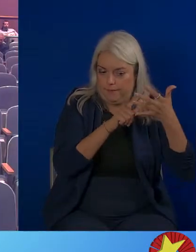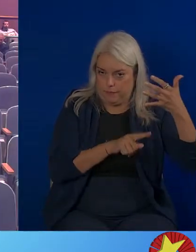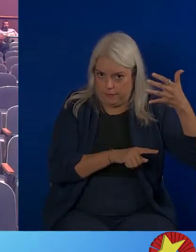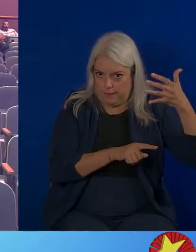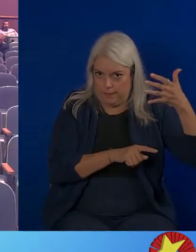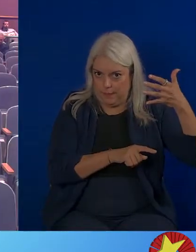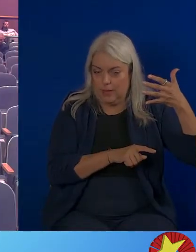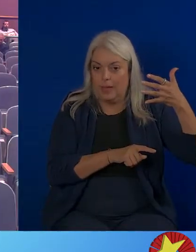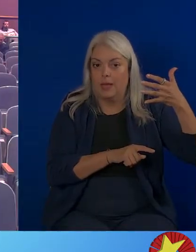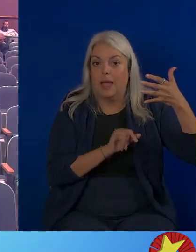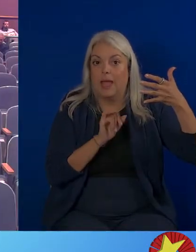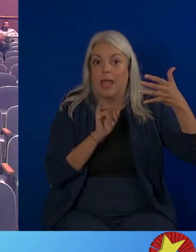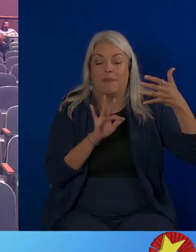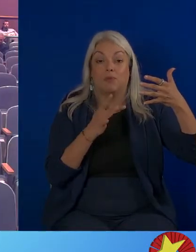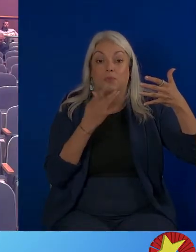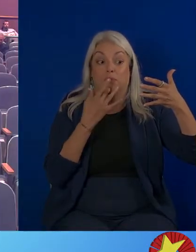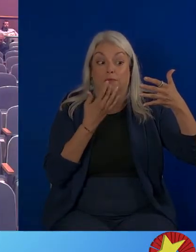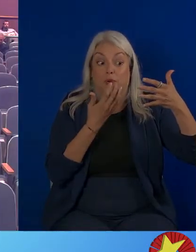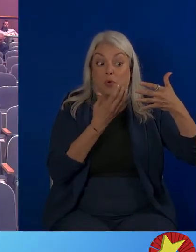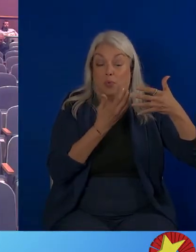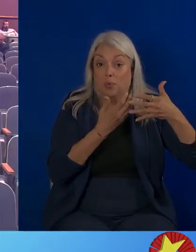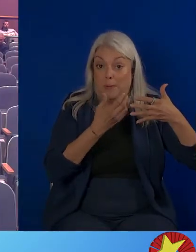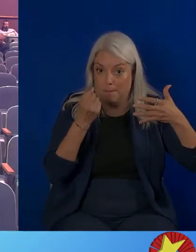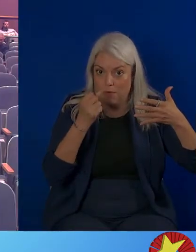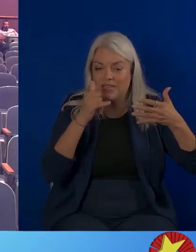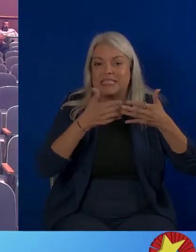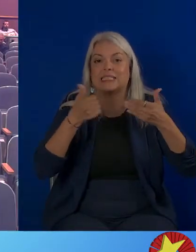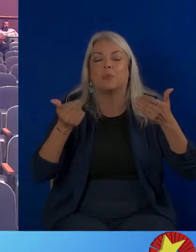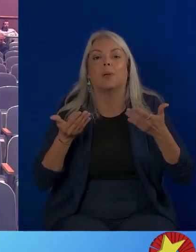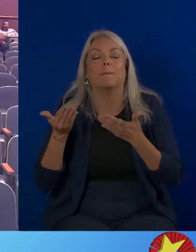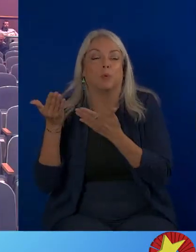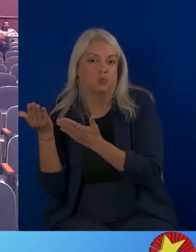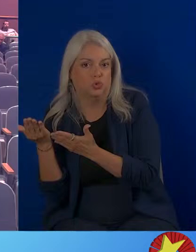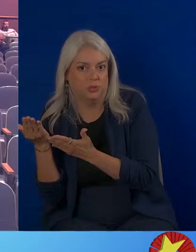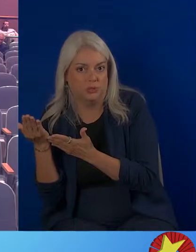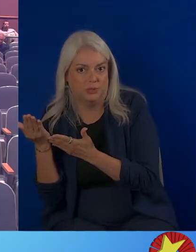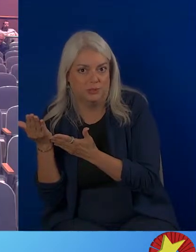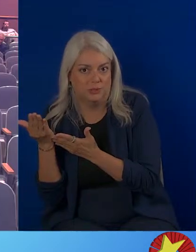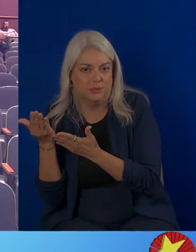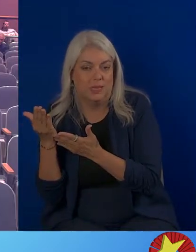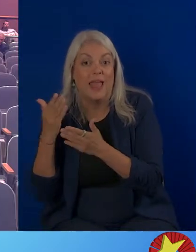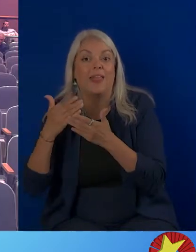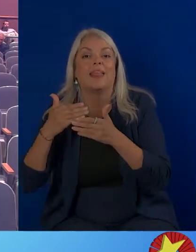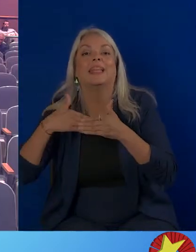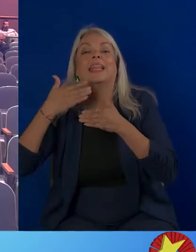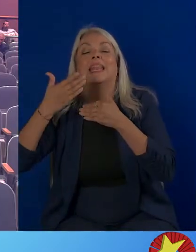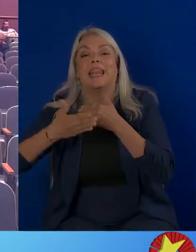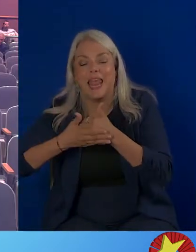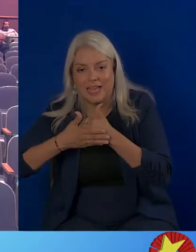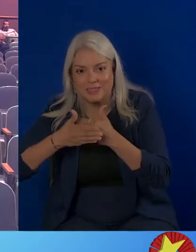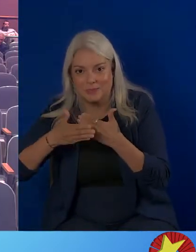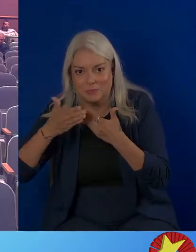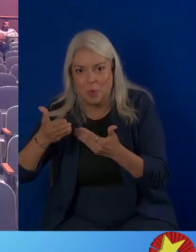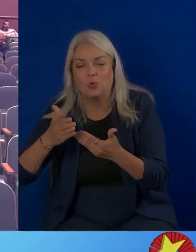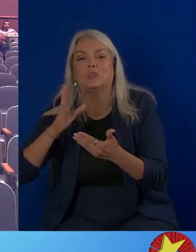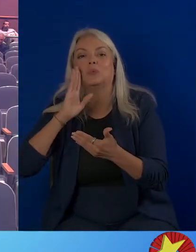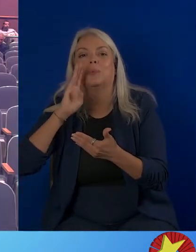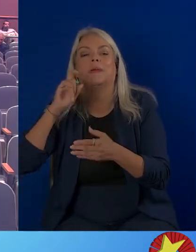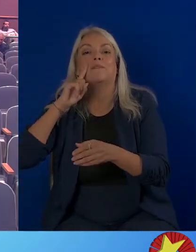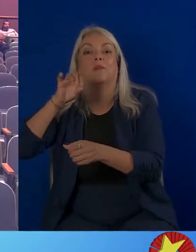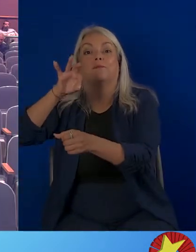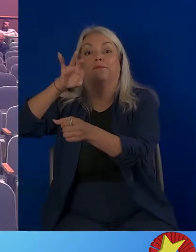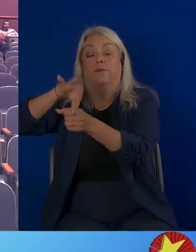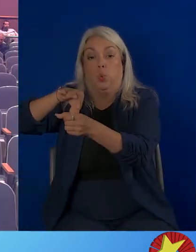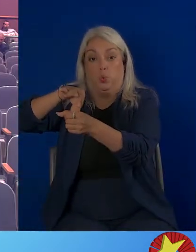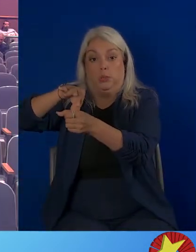want to remove an item, then that's a separate motion. And then the next motion would be, do